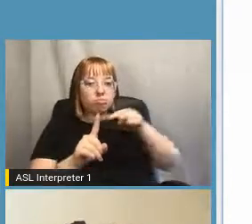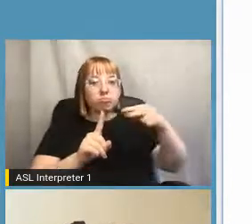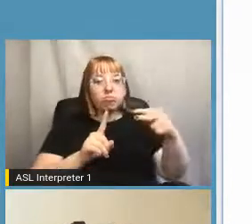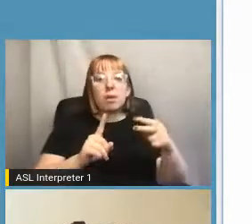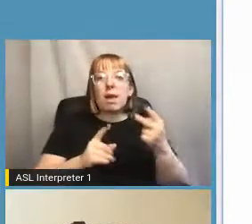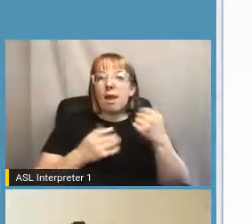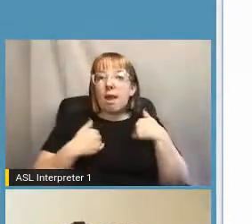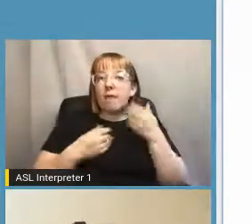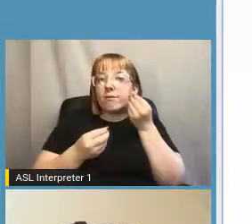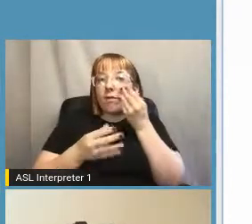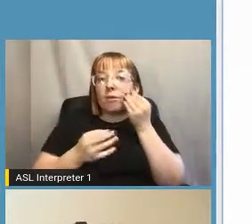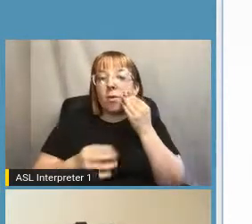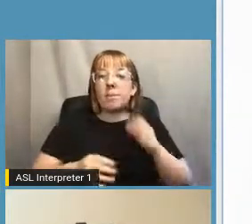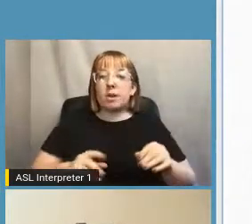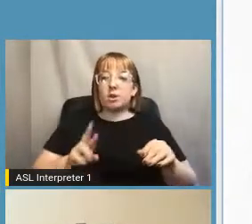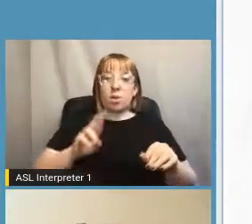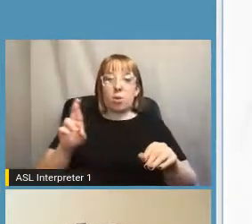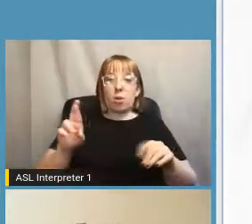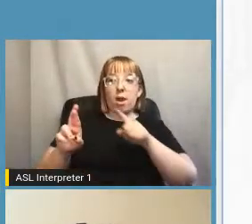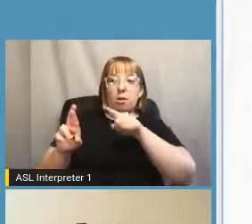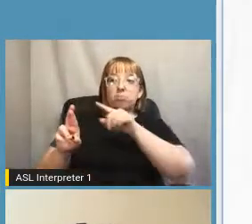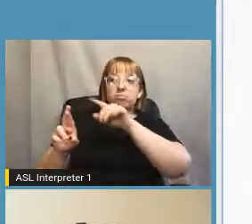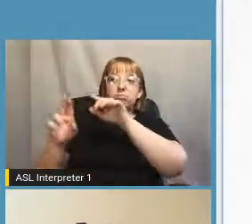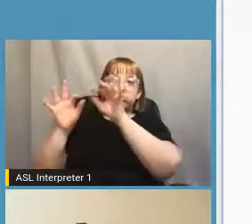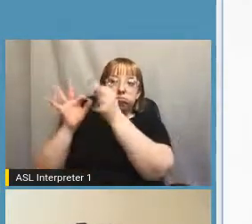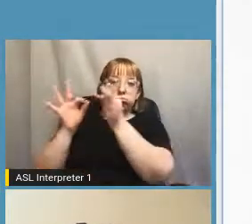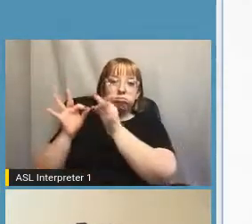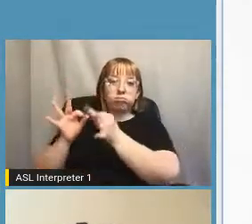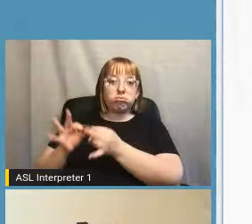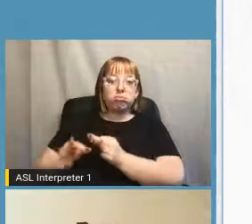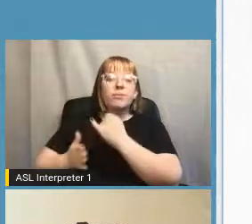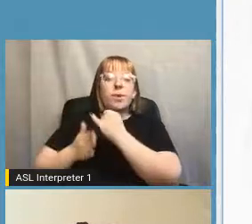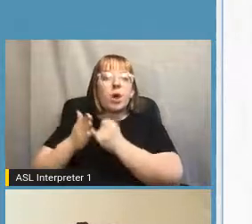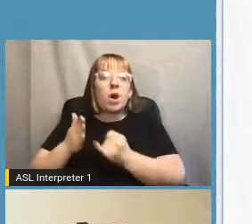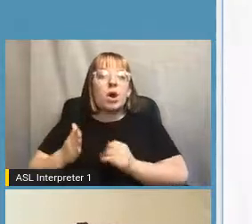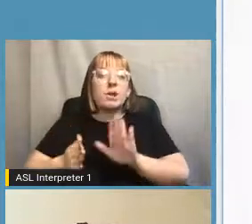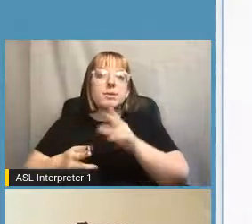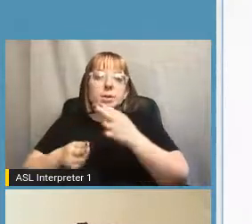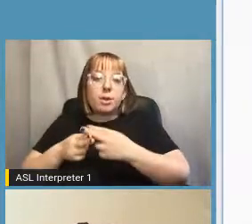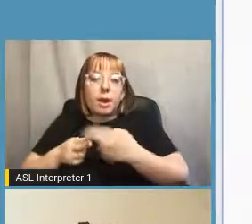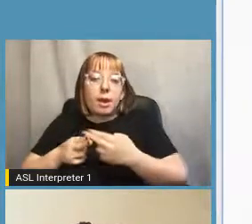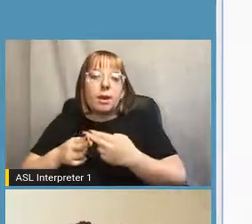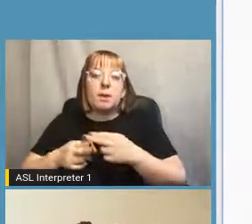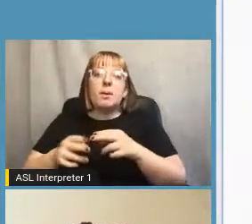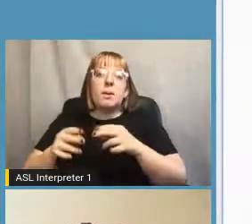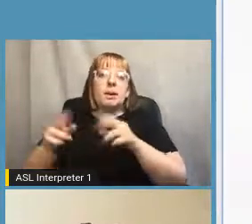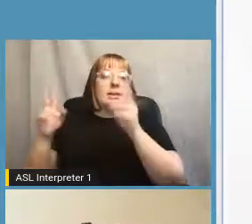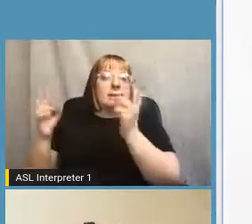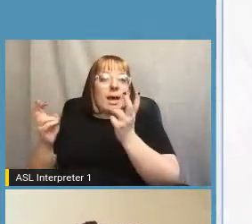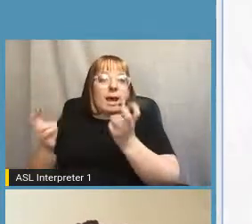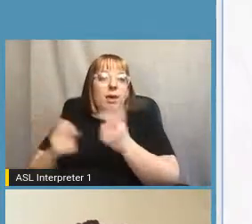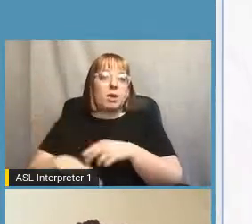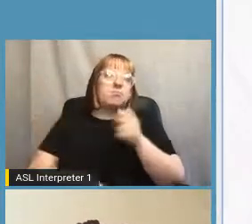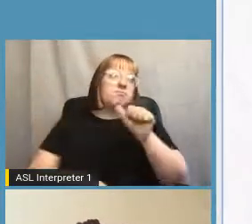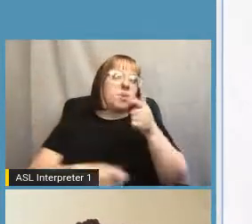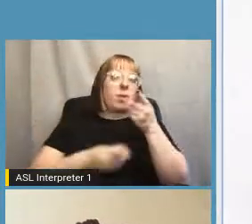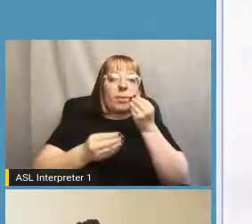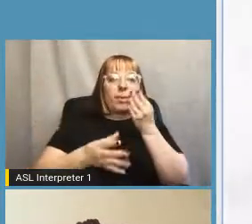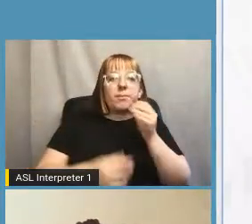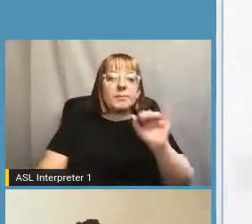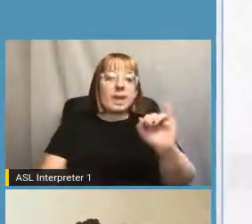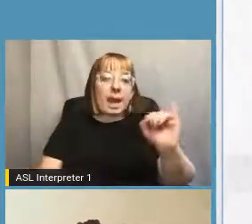the right side of the screen, the artist name, the title. There might be some other information. There's an eye